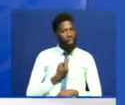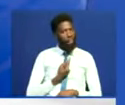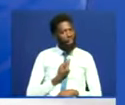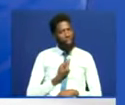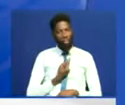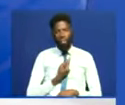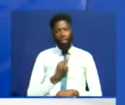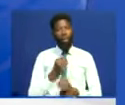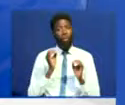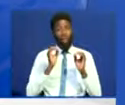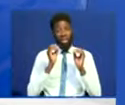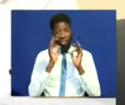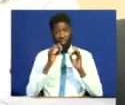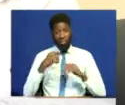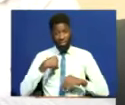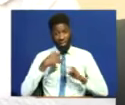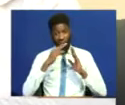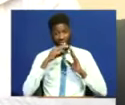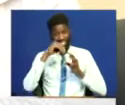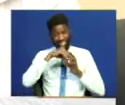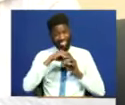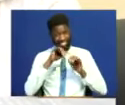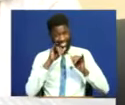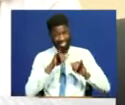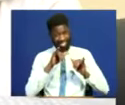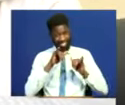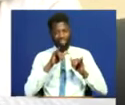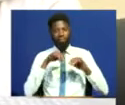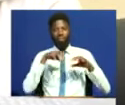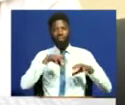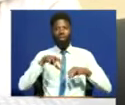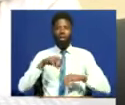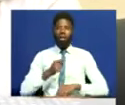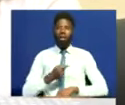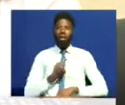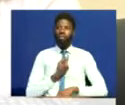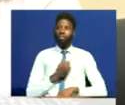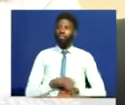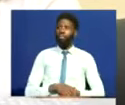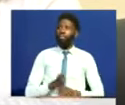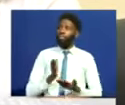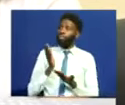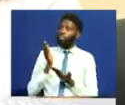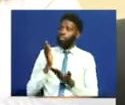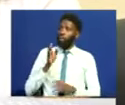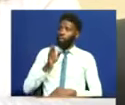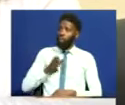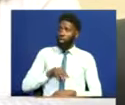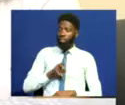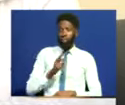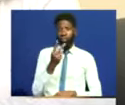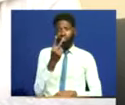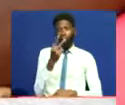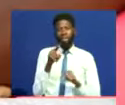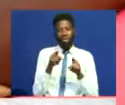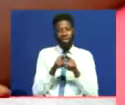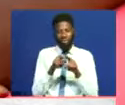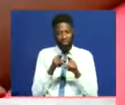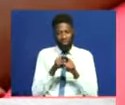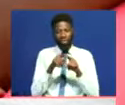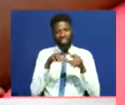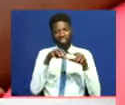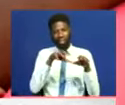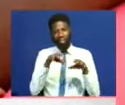nyumba ningeumia peke yangu. At the recovery center, we met two more women who have also suffered from domestic violence.